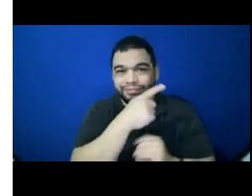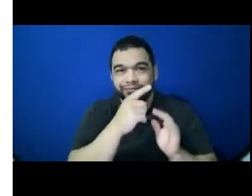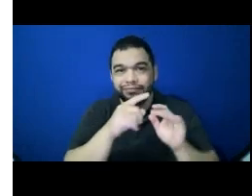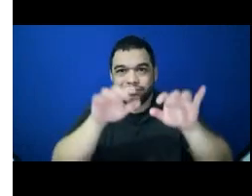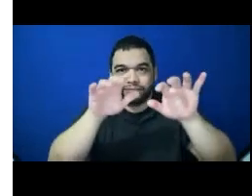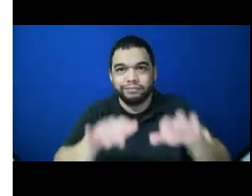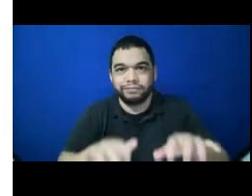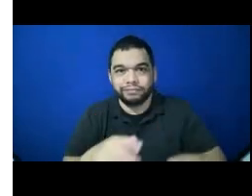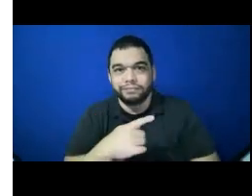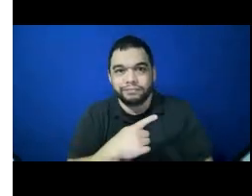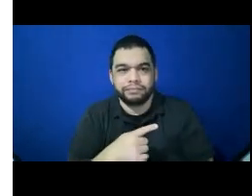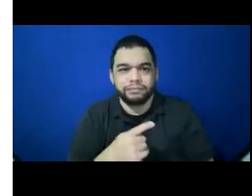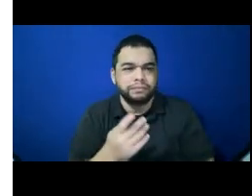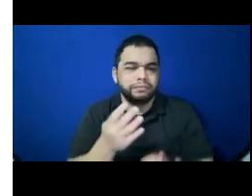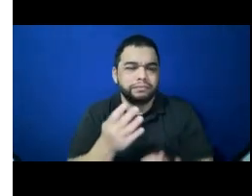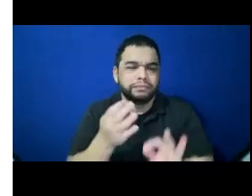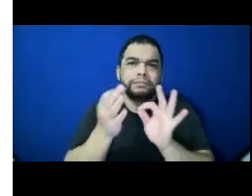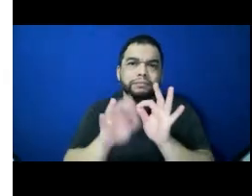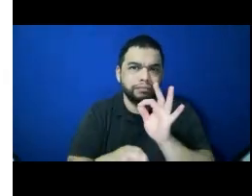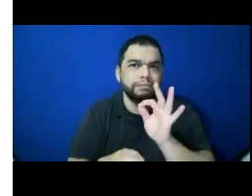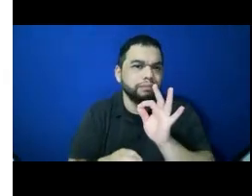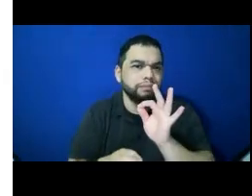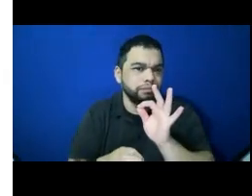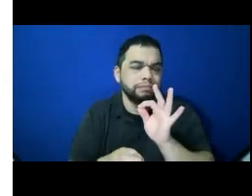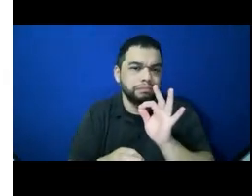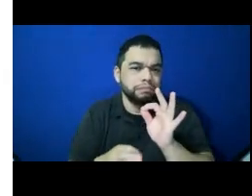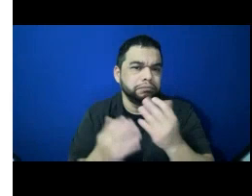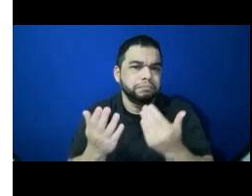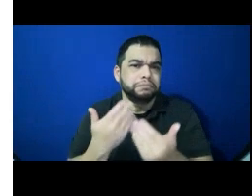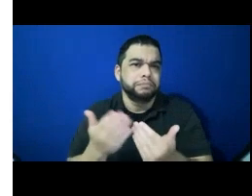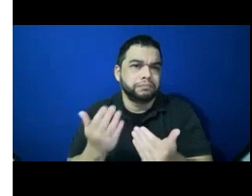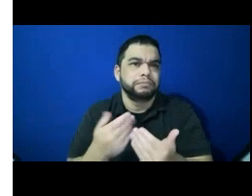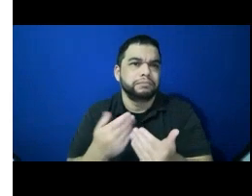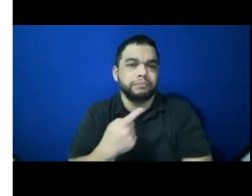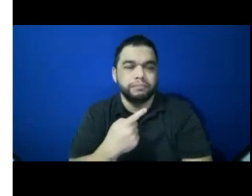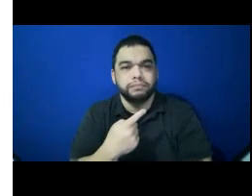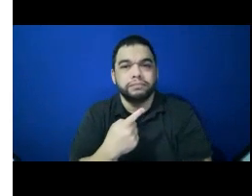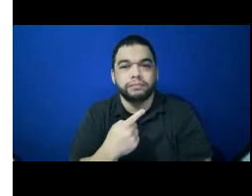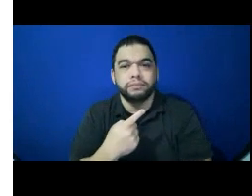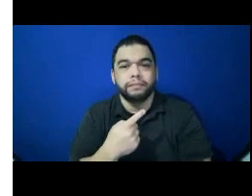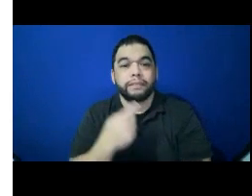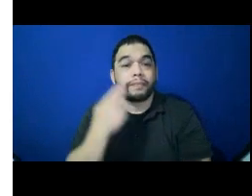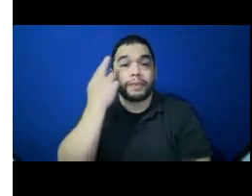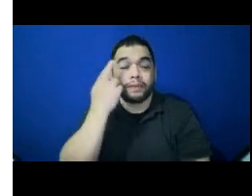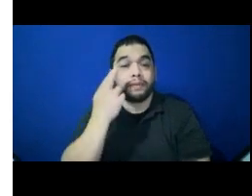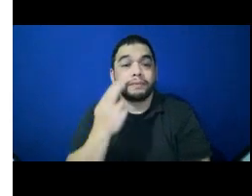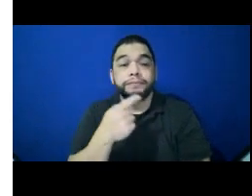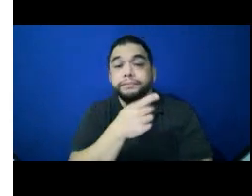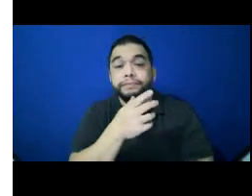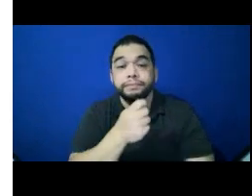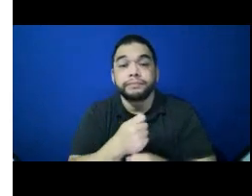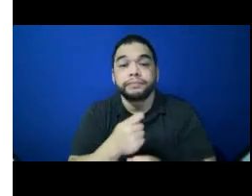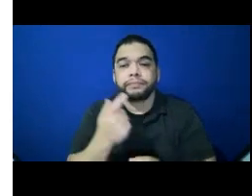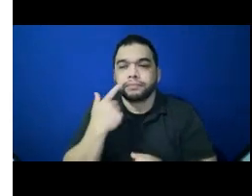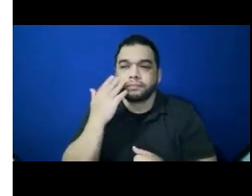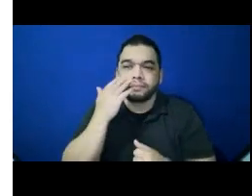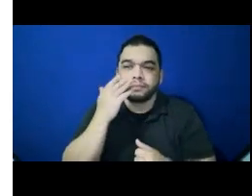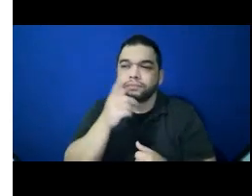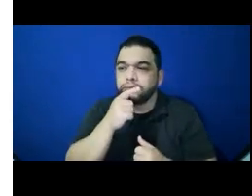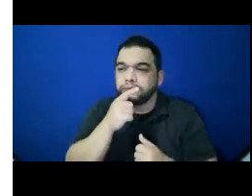this form. It is a simple form. The reason that we require this registration is to be able